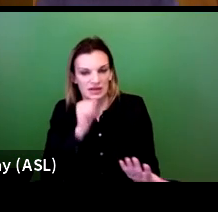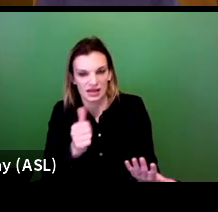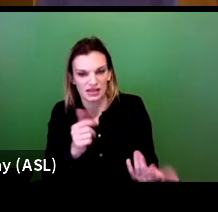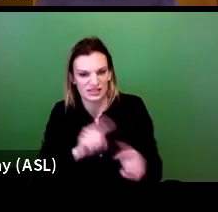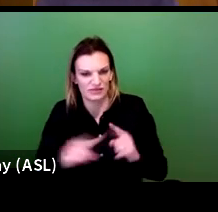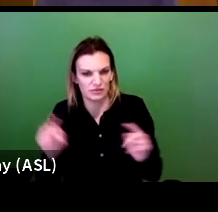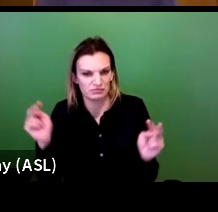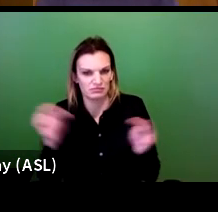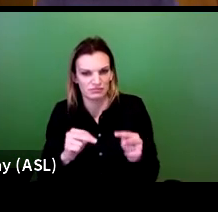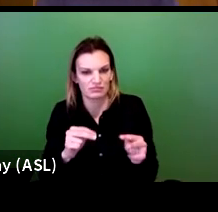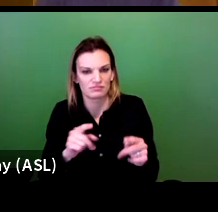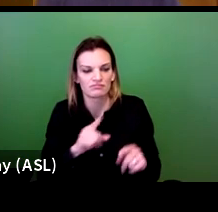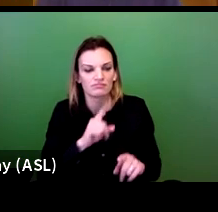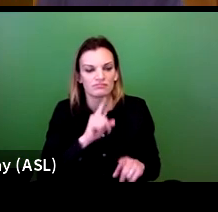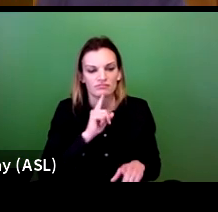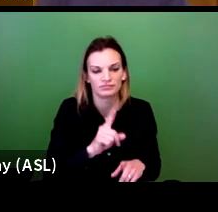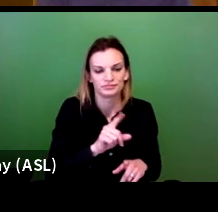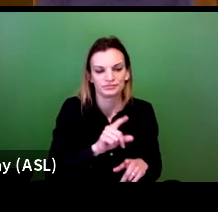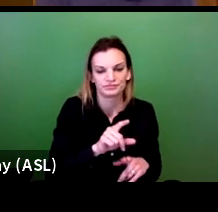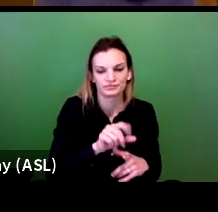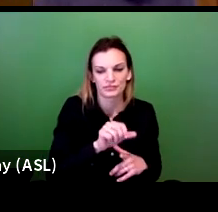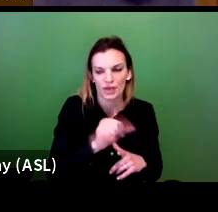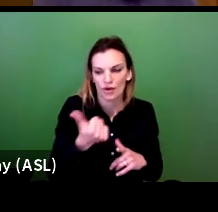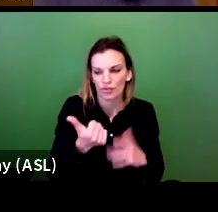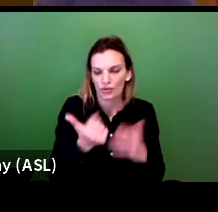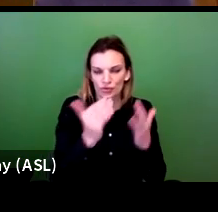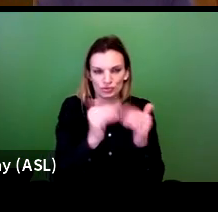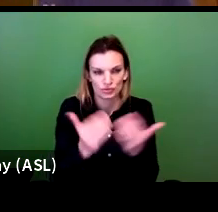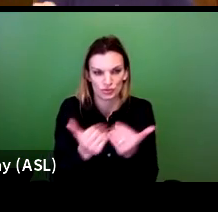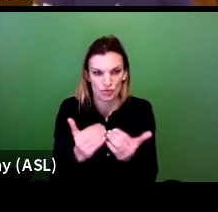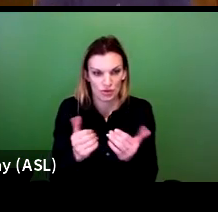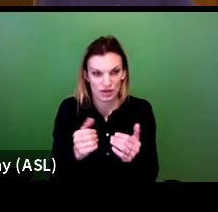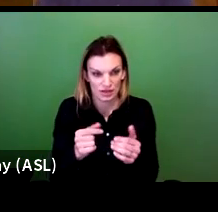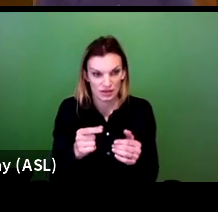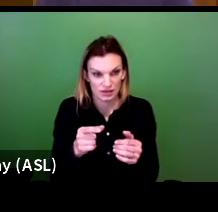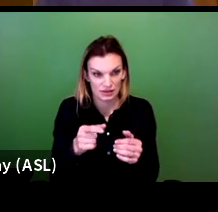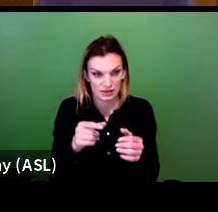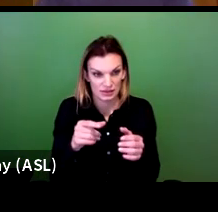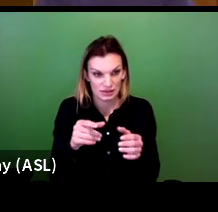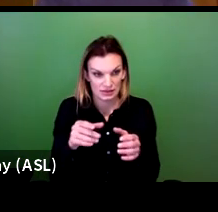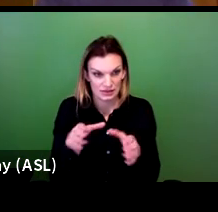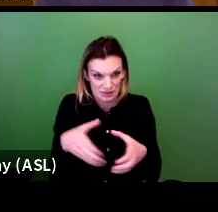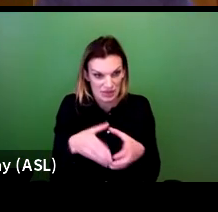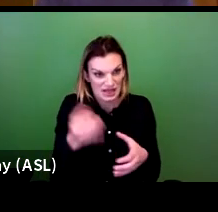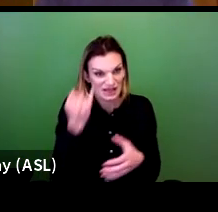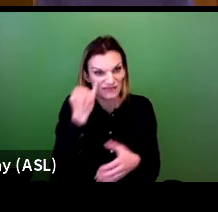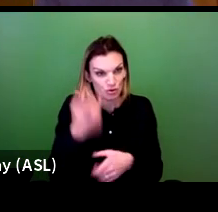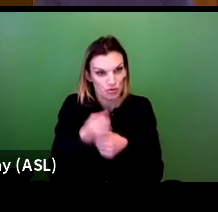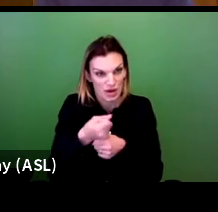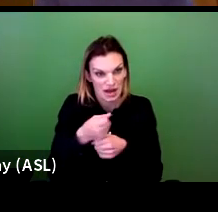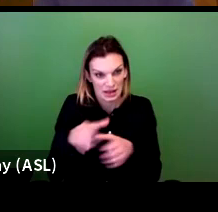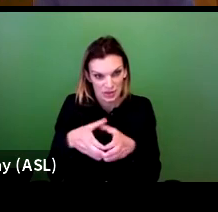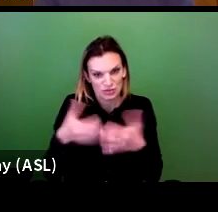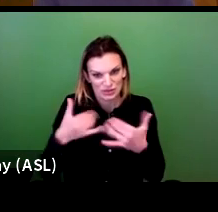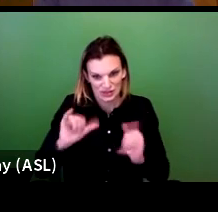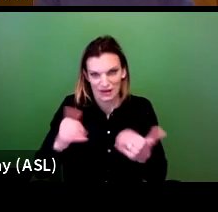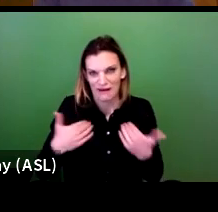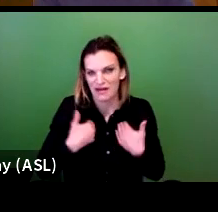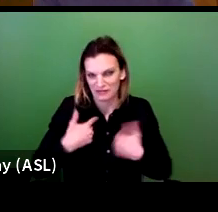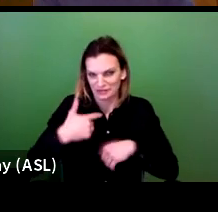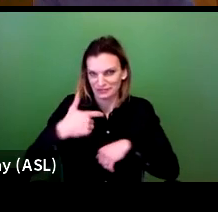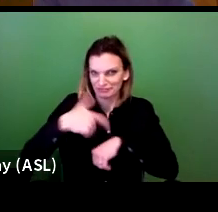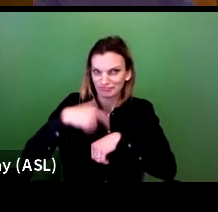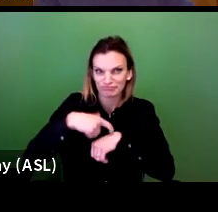think there nonetheless are other sorts of committees that, even if you created this committee right now, you still got time before this committee is able to